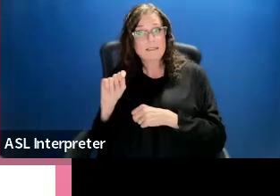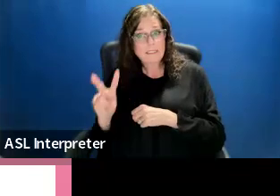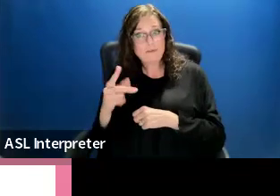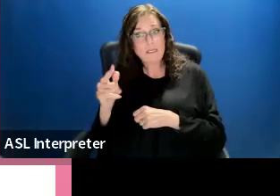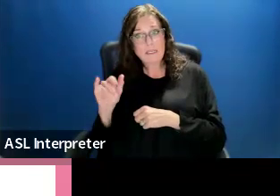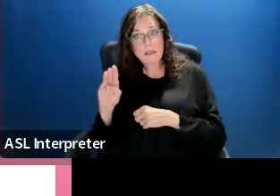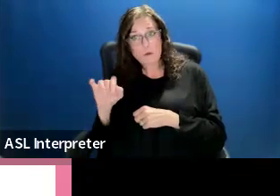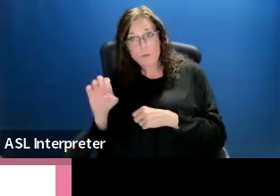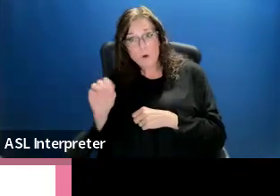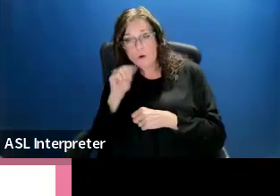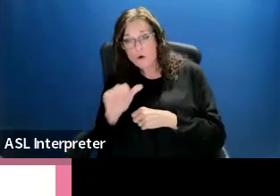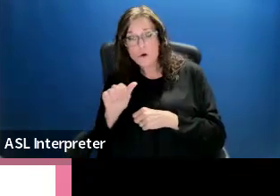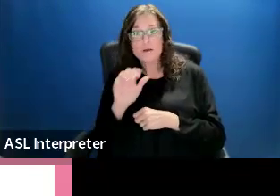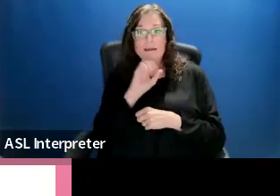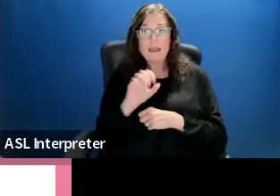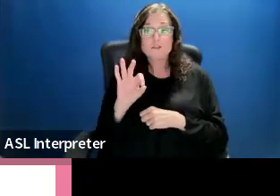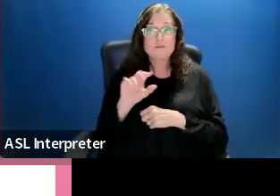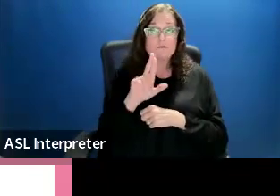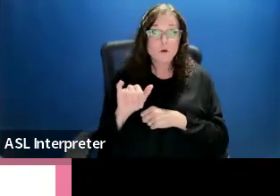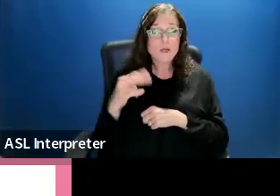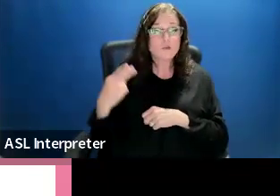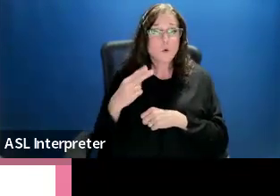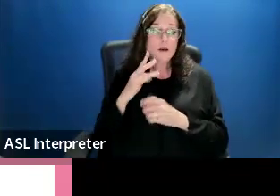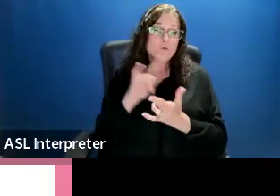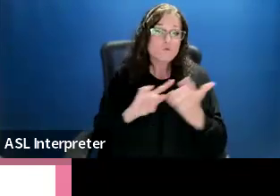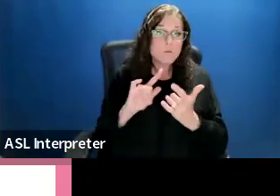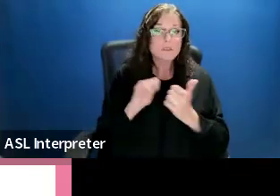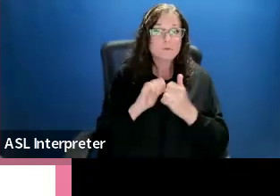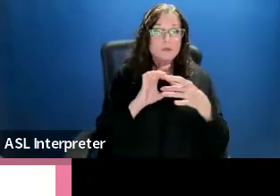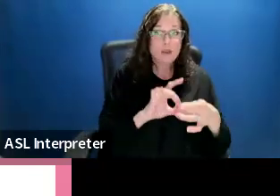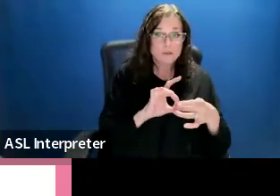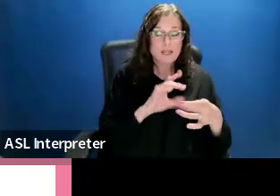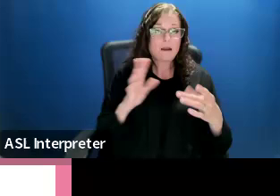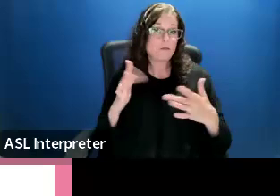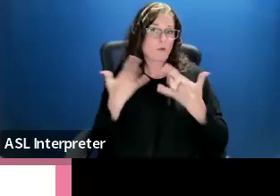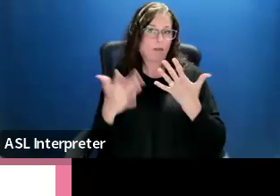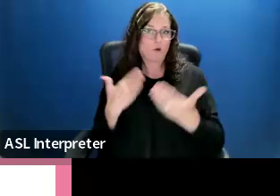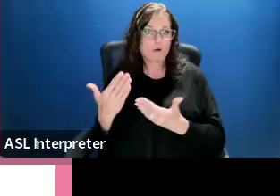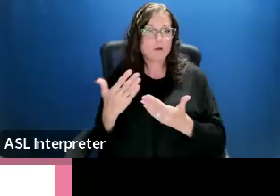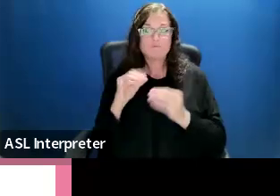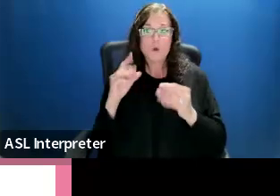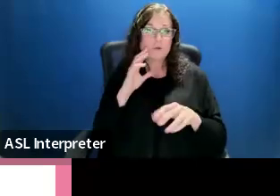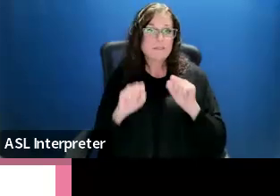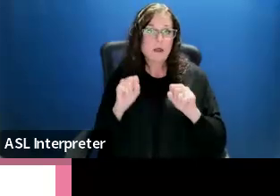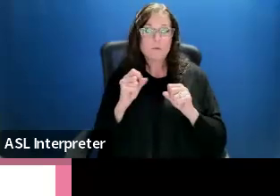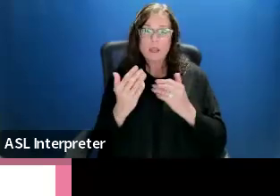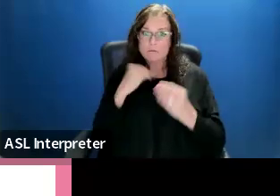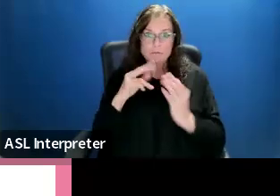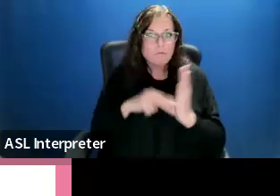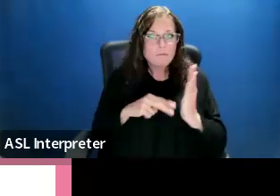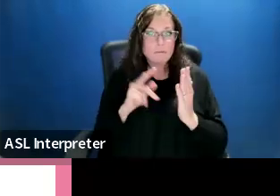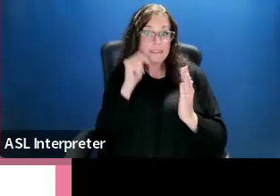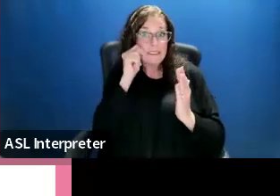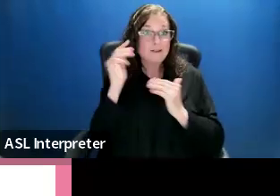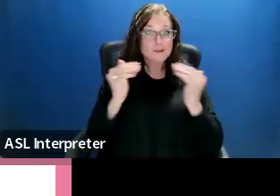Gilmore Girls, Age of Fury is both a historical romance with curriculum connections and a thriller. No doubt it will be devoured by teen and